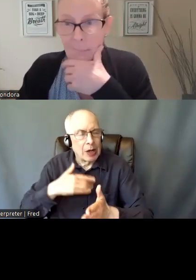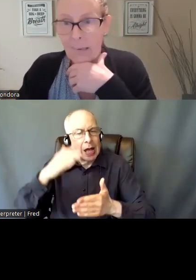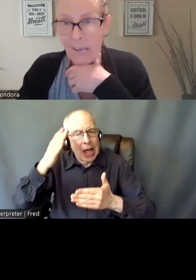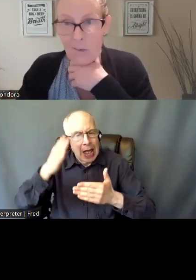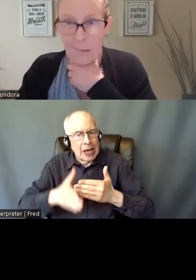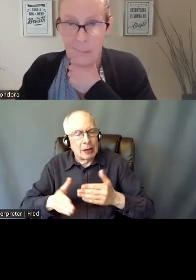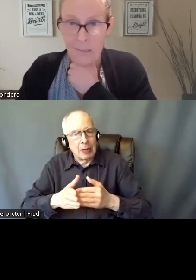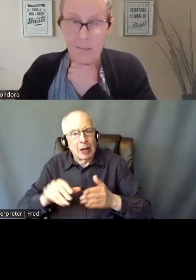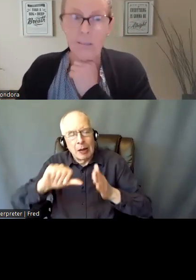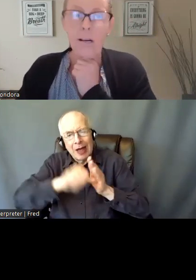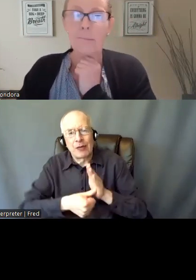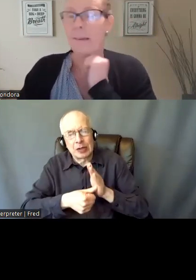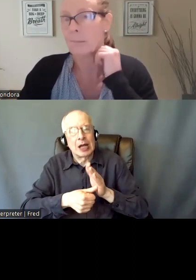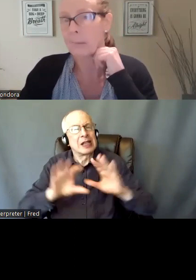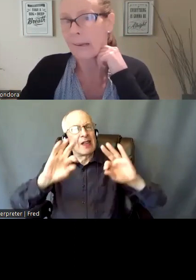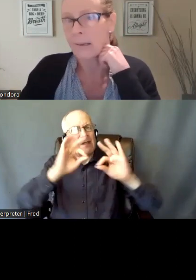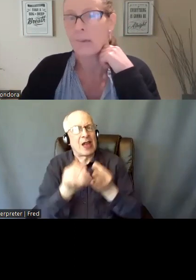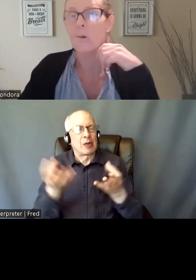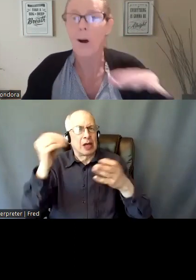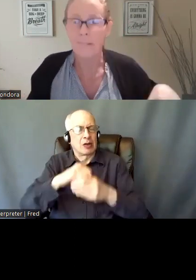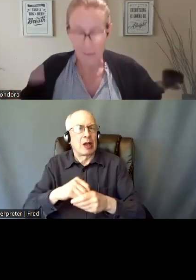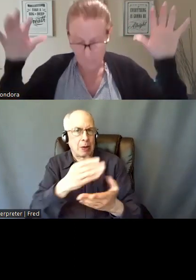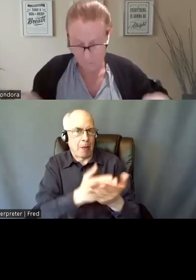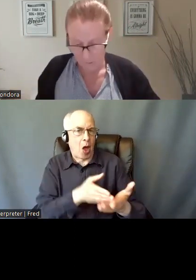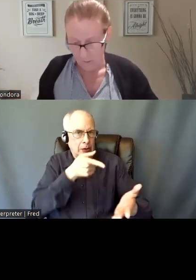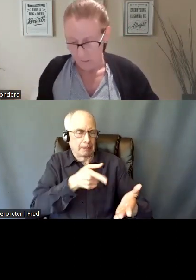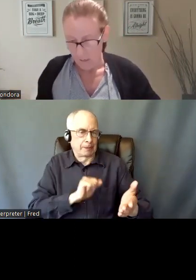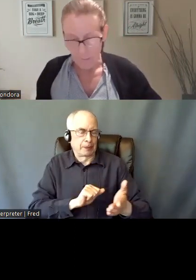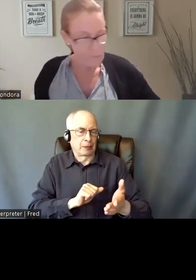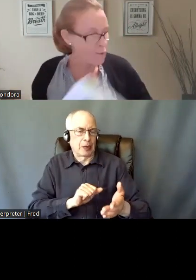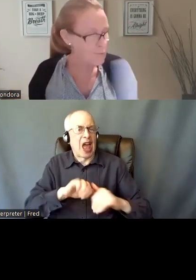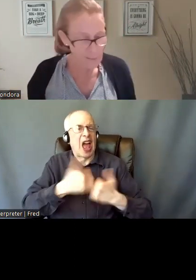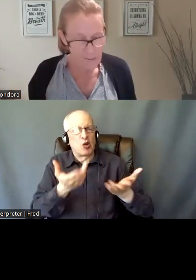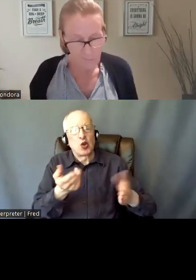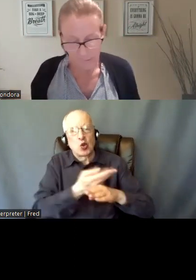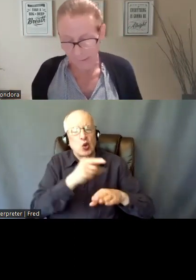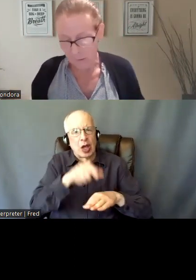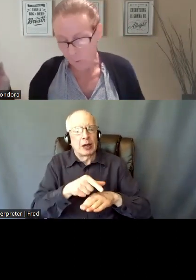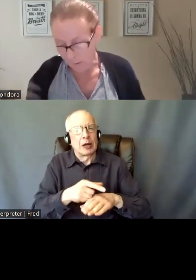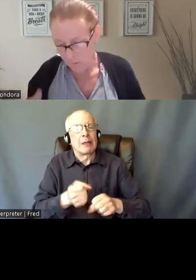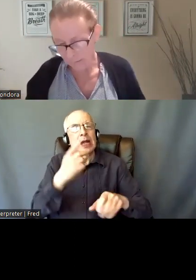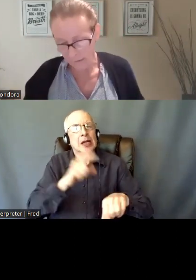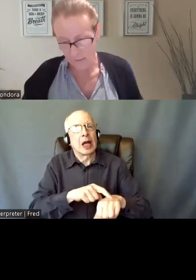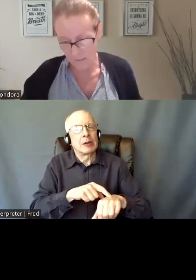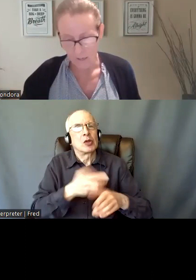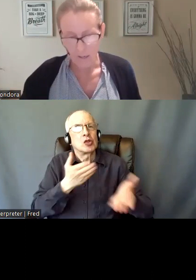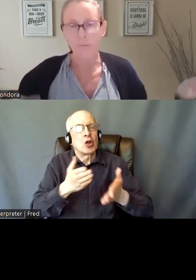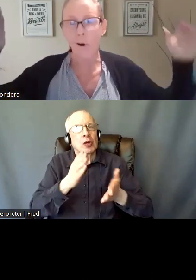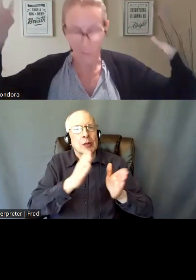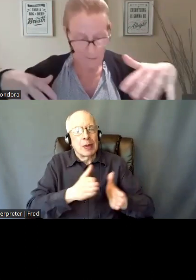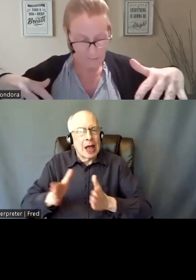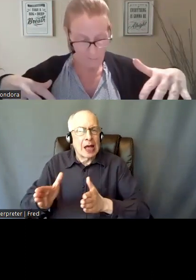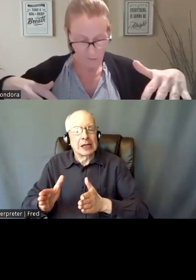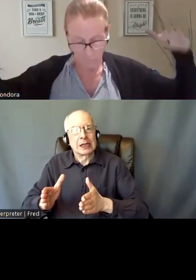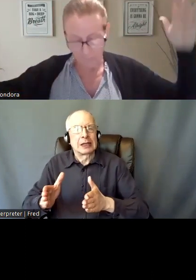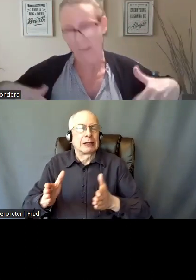the family engagement piece could come into play, because oftentimes service plans read like a laundry list of